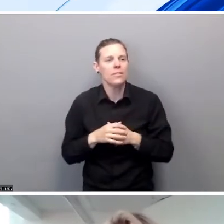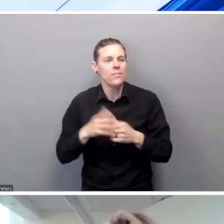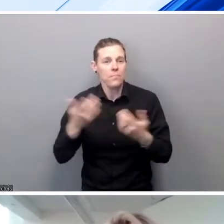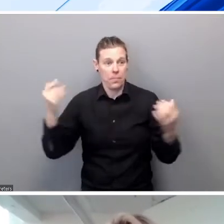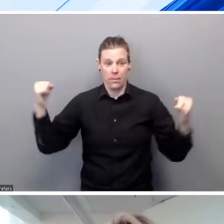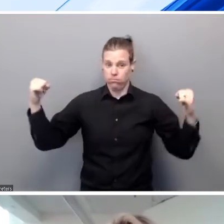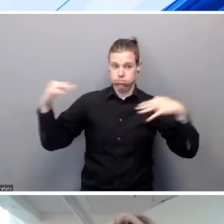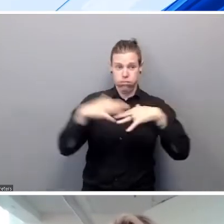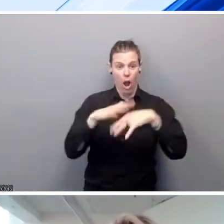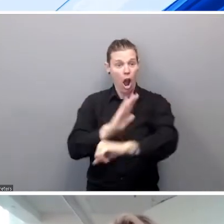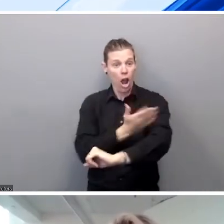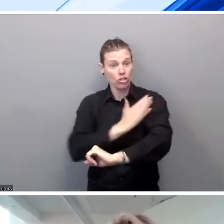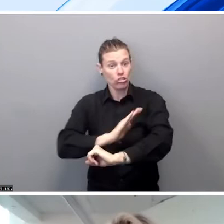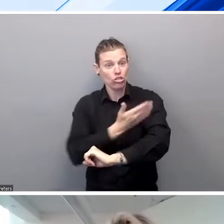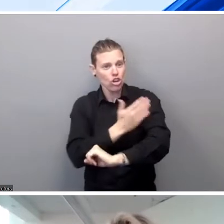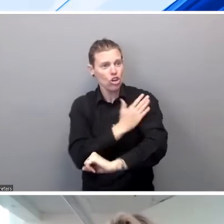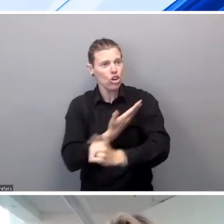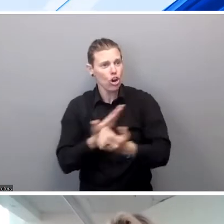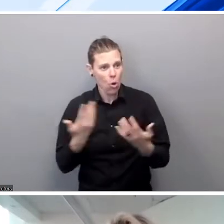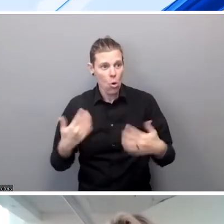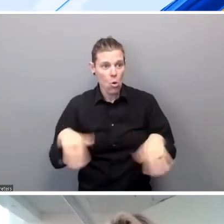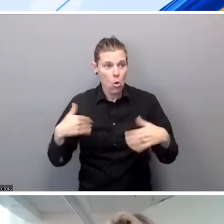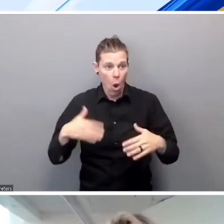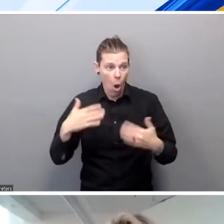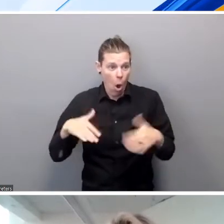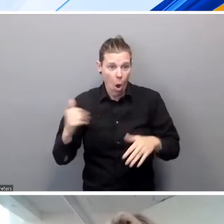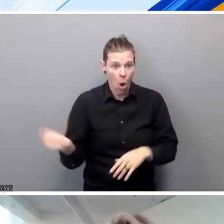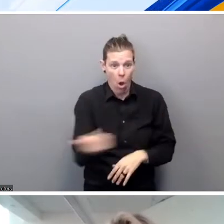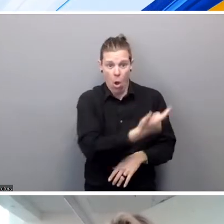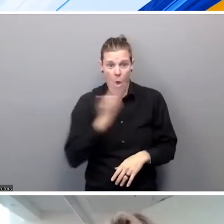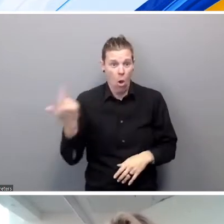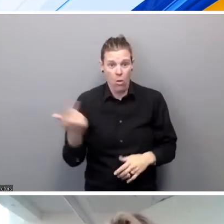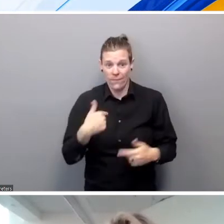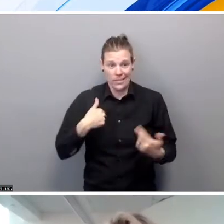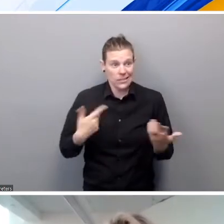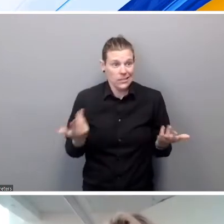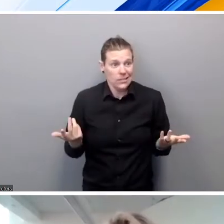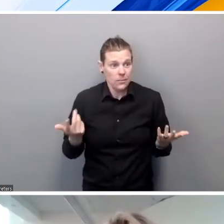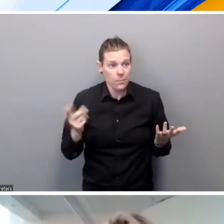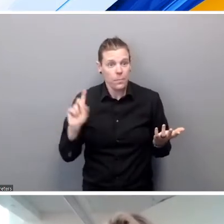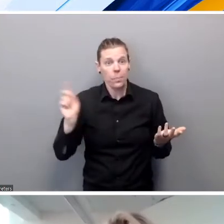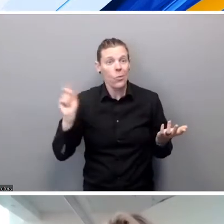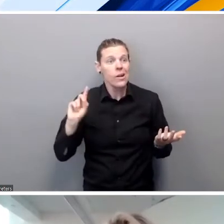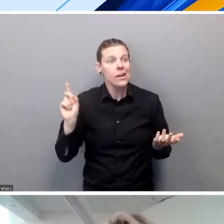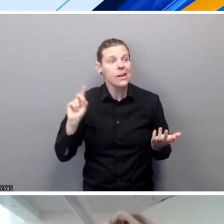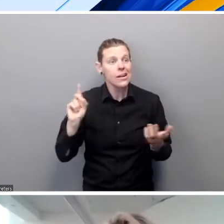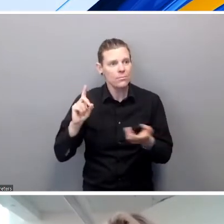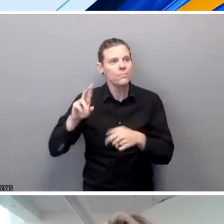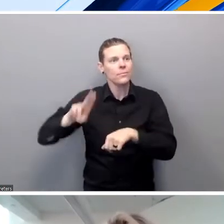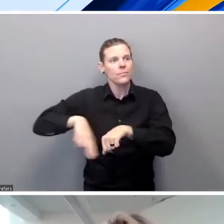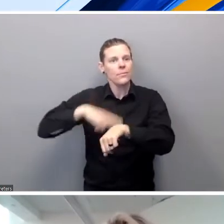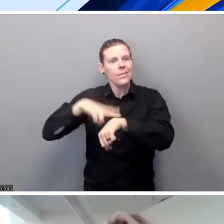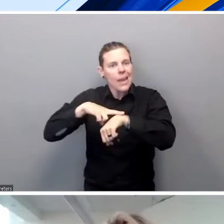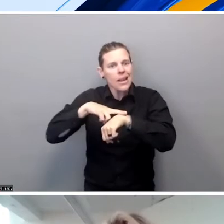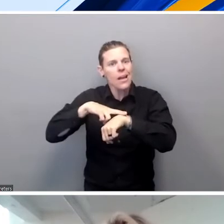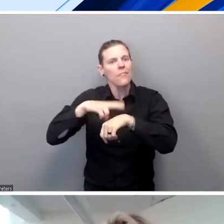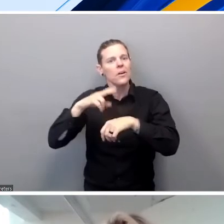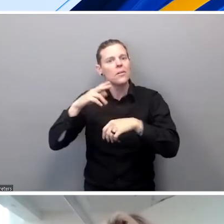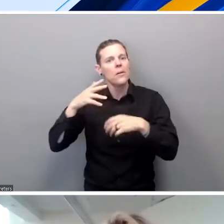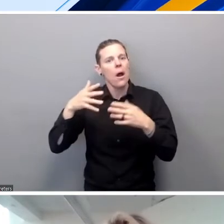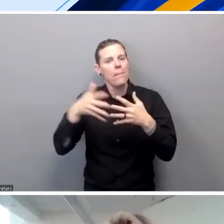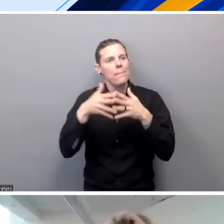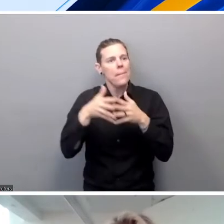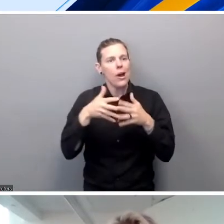we have is in a Native American setting where we don't get to regulate